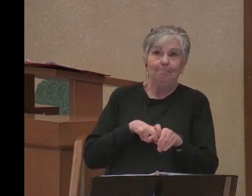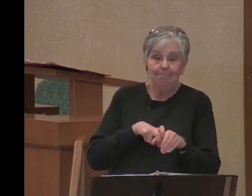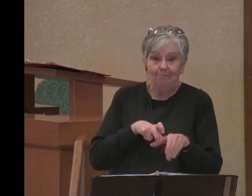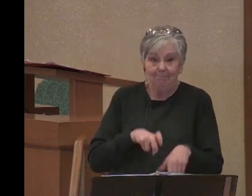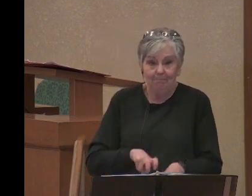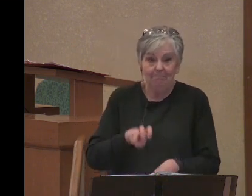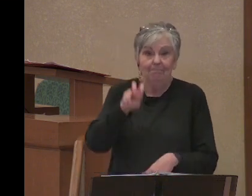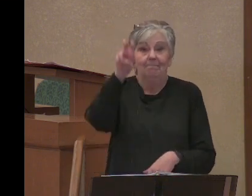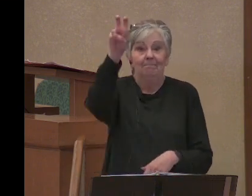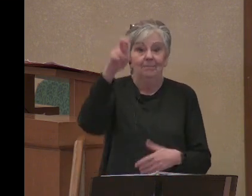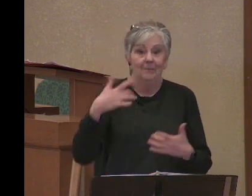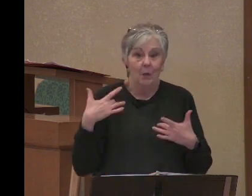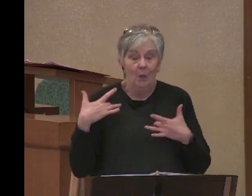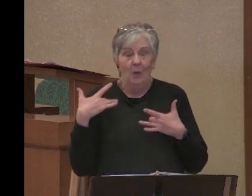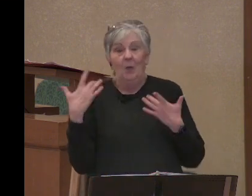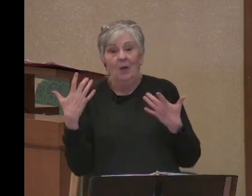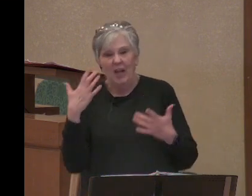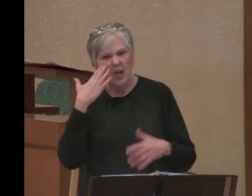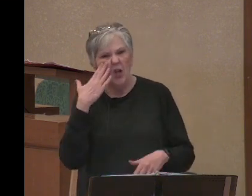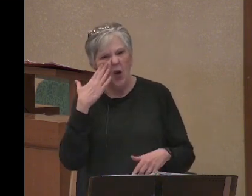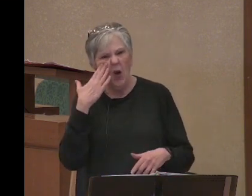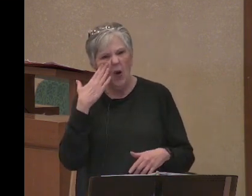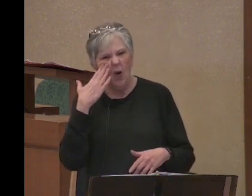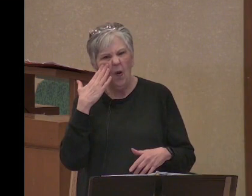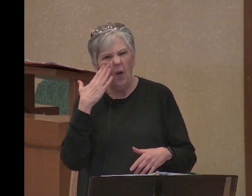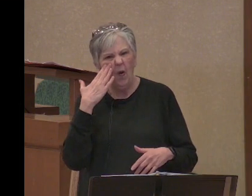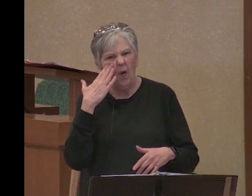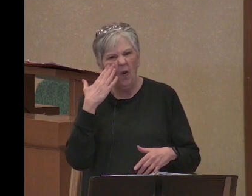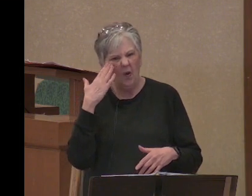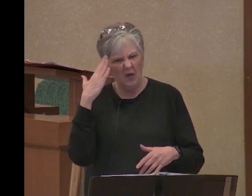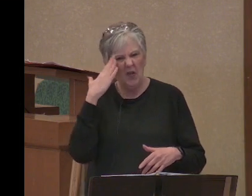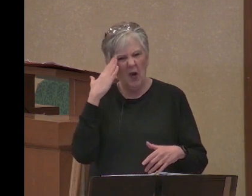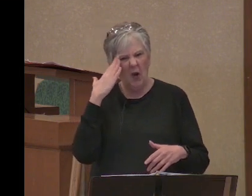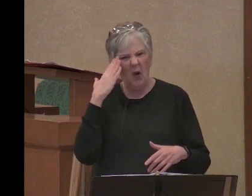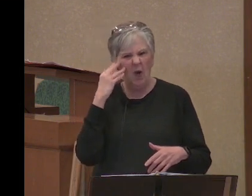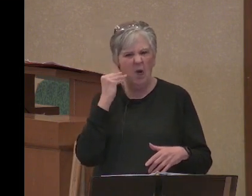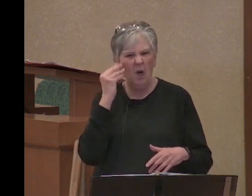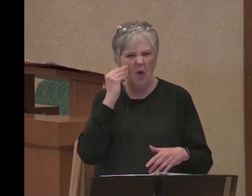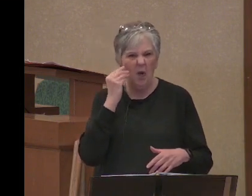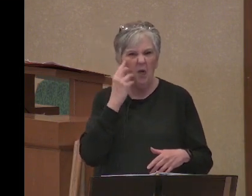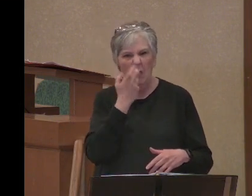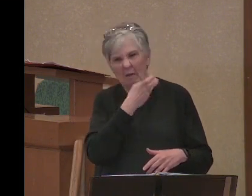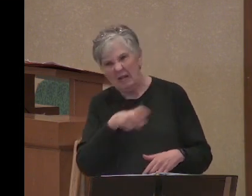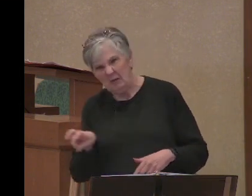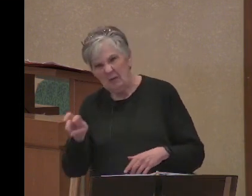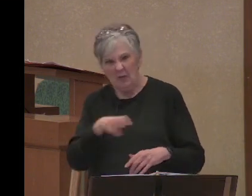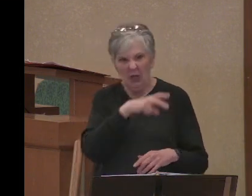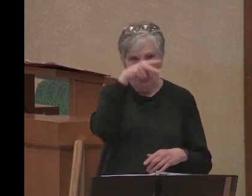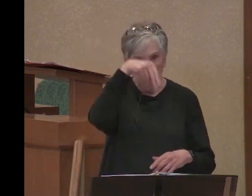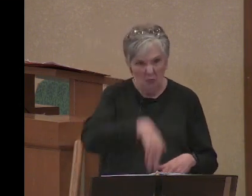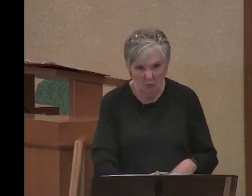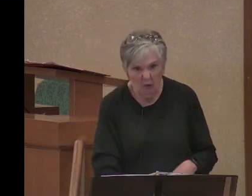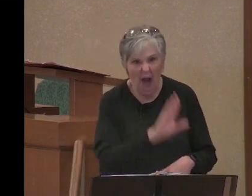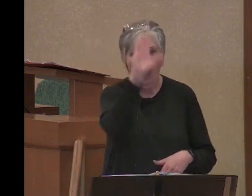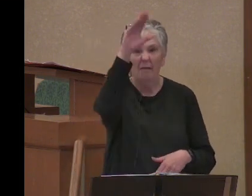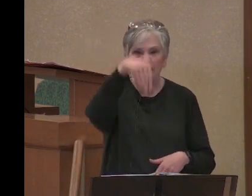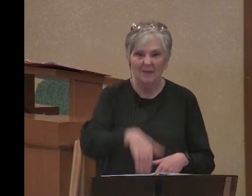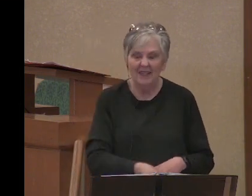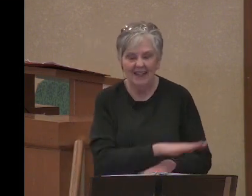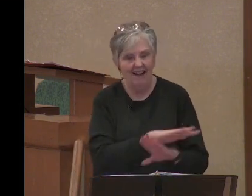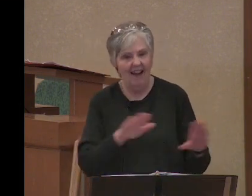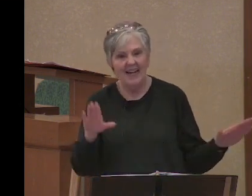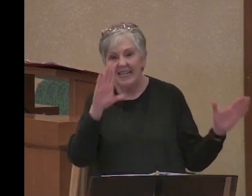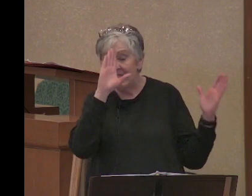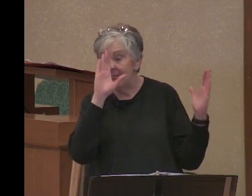thrill ride, we know what we're getting in for. We know that there'll be twists and turns and drops and unexpected